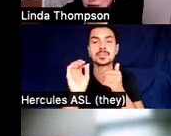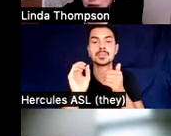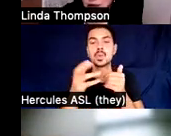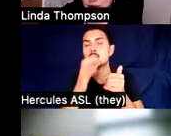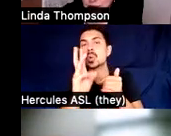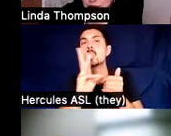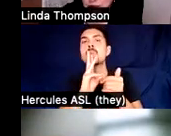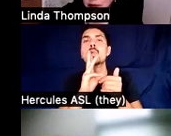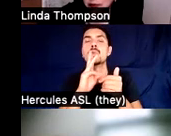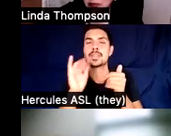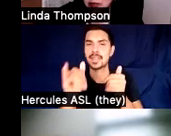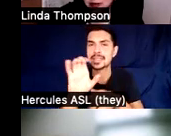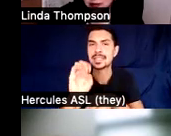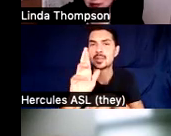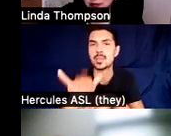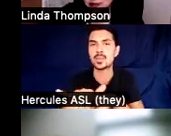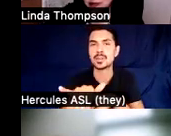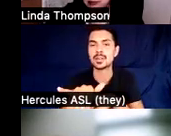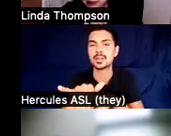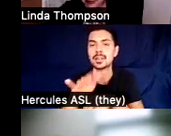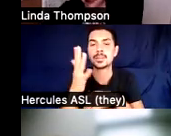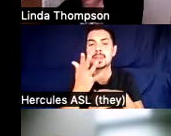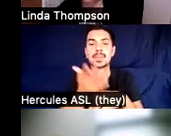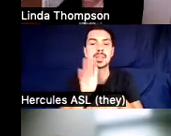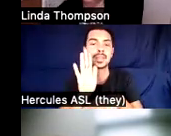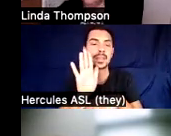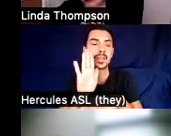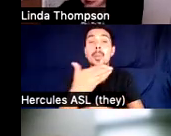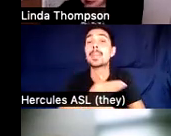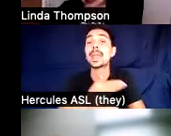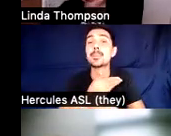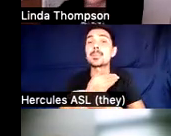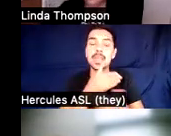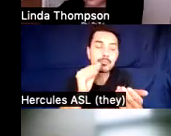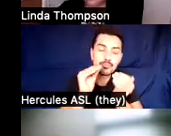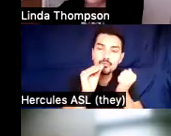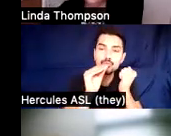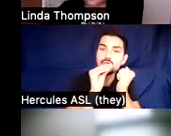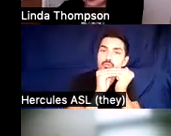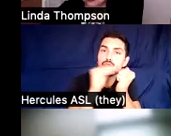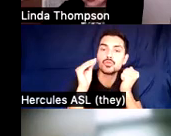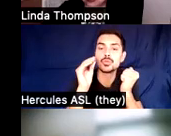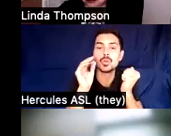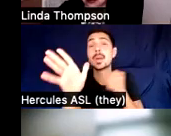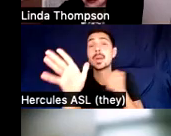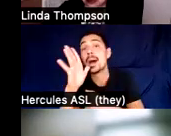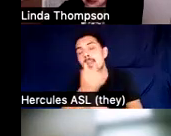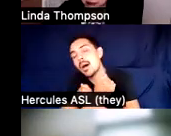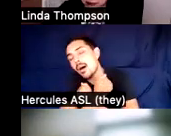a ceremony. Like kissing your babies, that can be a ceremony. Getting a hug from your mom,